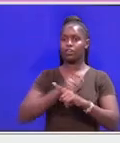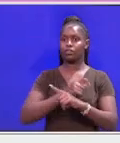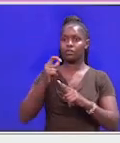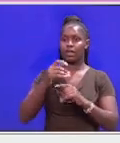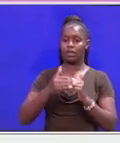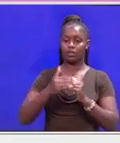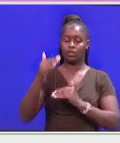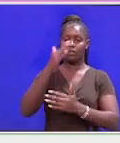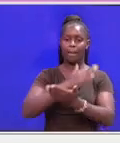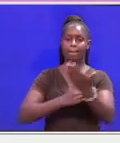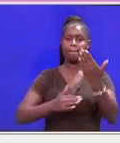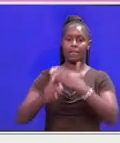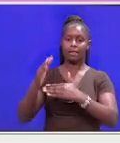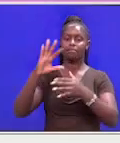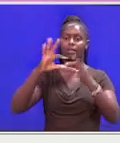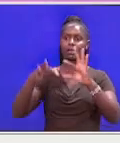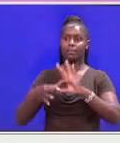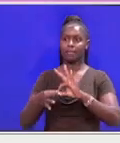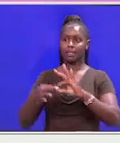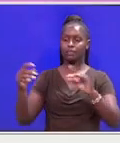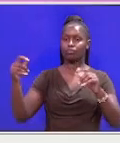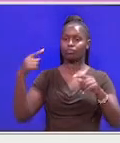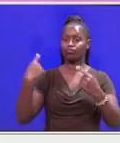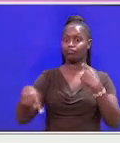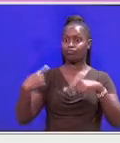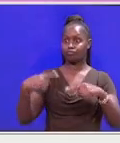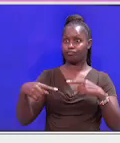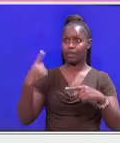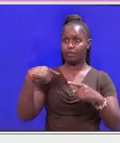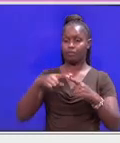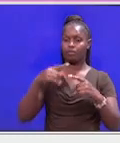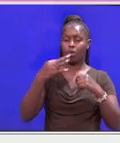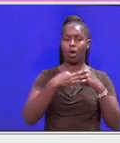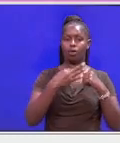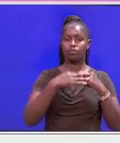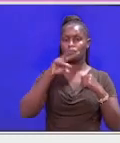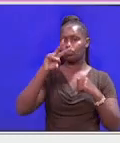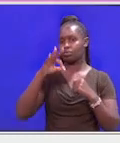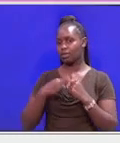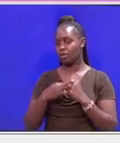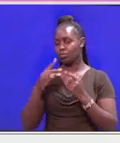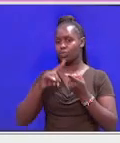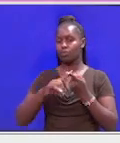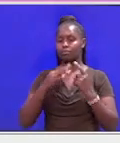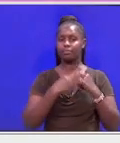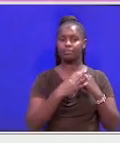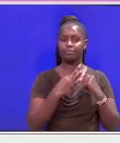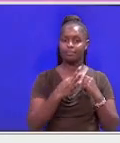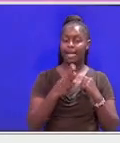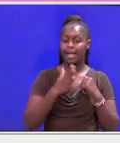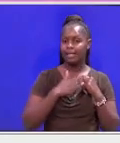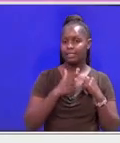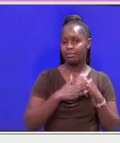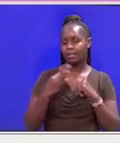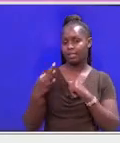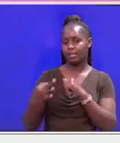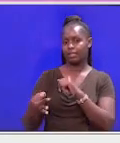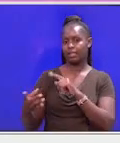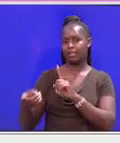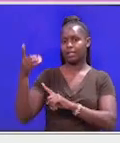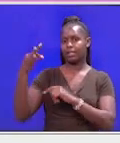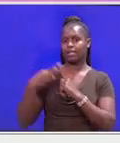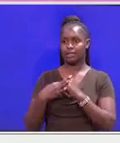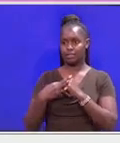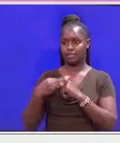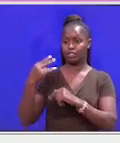Paris Paralympic Games, scheduled for August 28th to September 8th in the French capital. History will